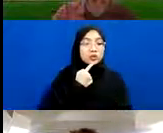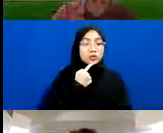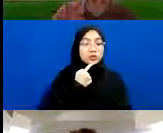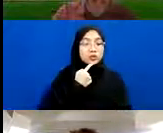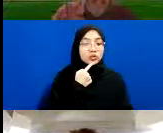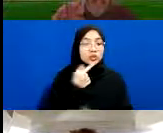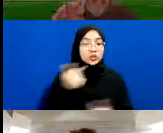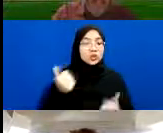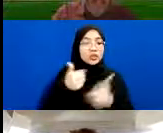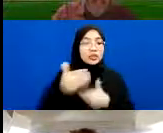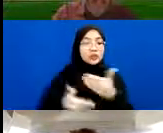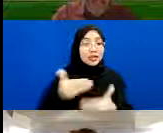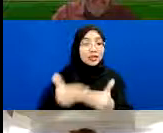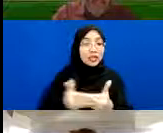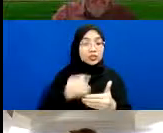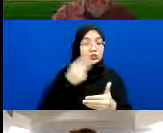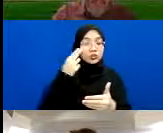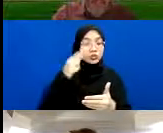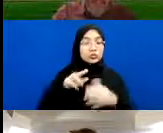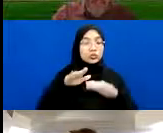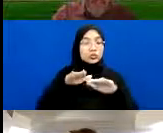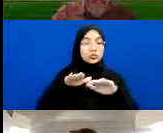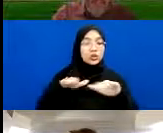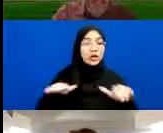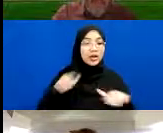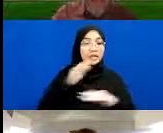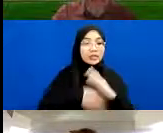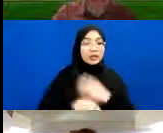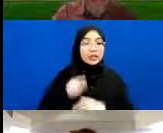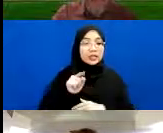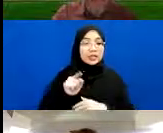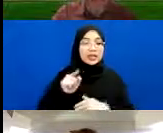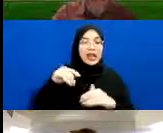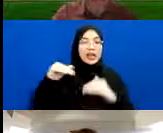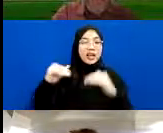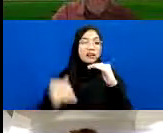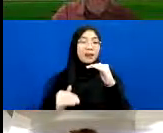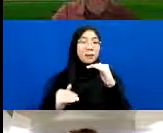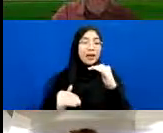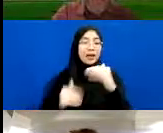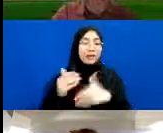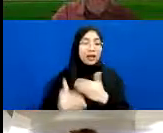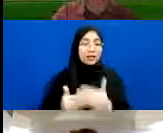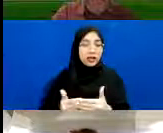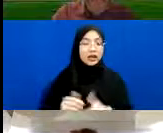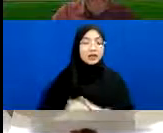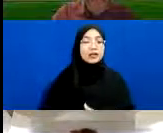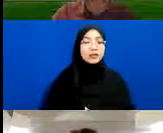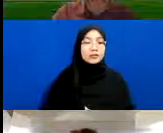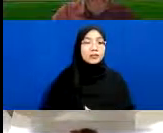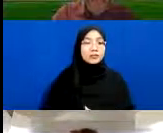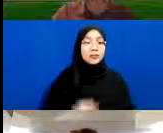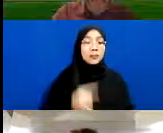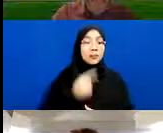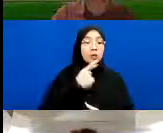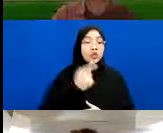also occurs due to the lack of understanding. This research will use critical disability theory as the theoretical